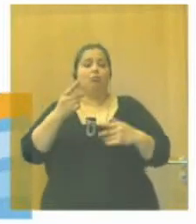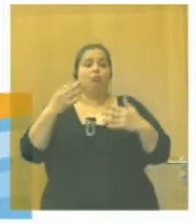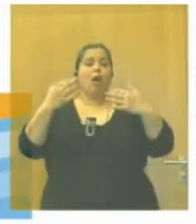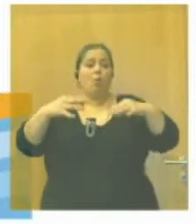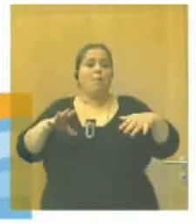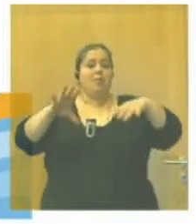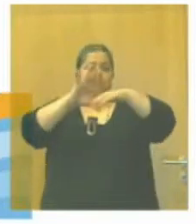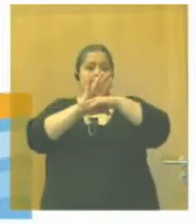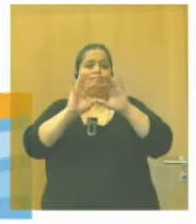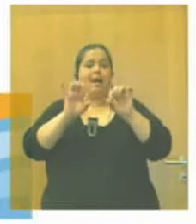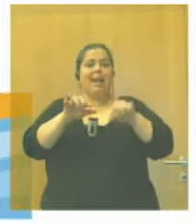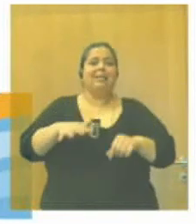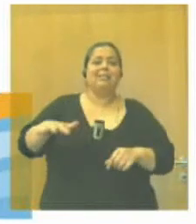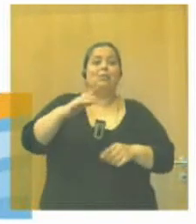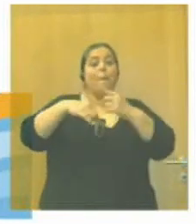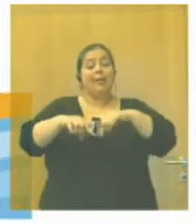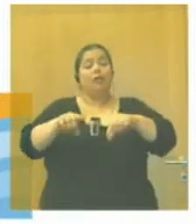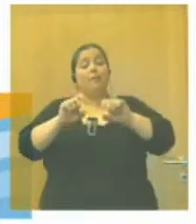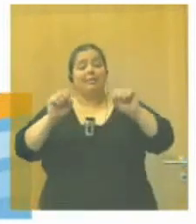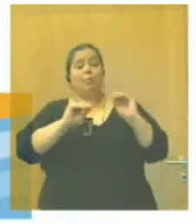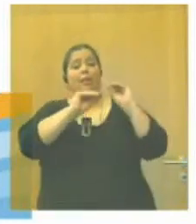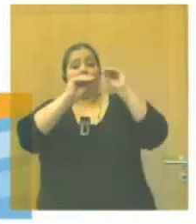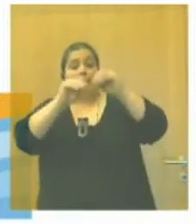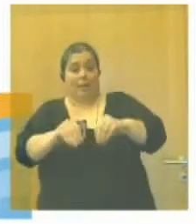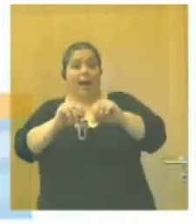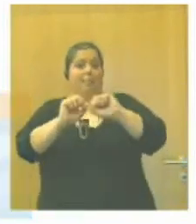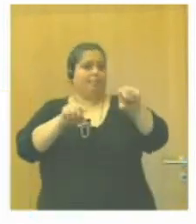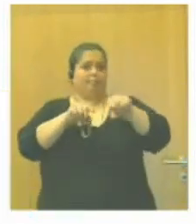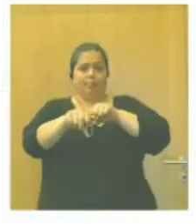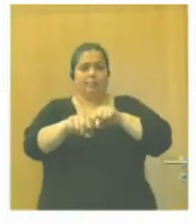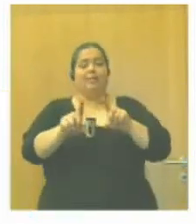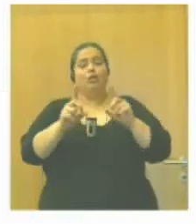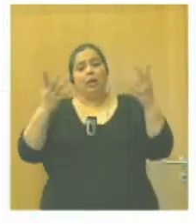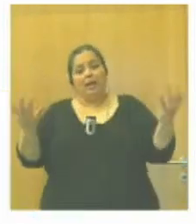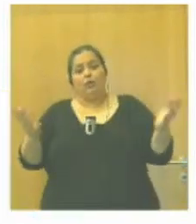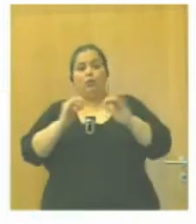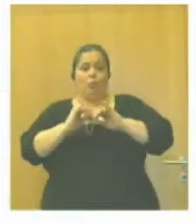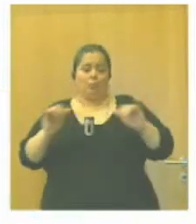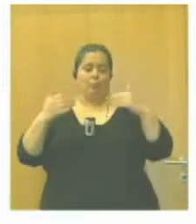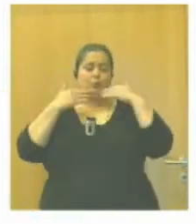implementable. So with that, I thank you.